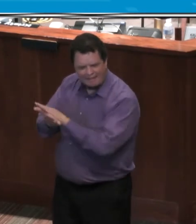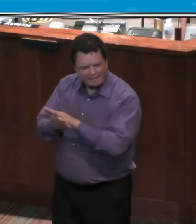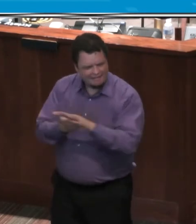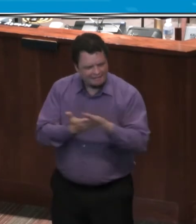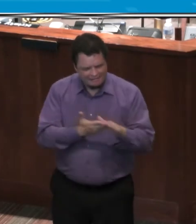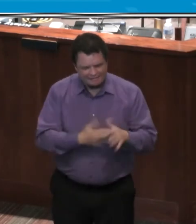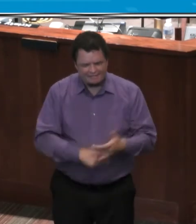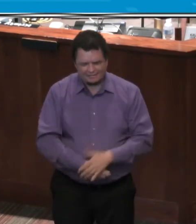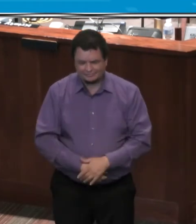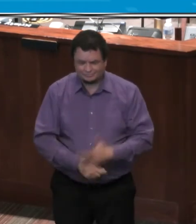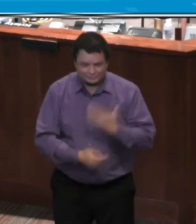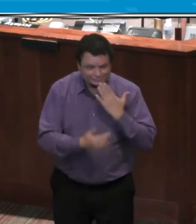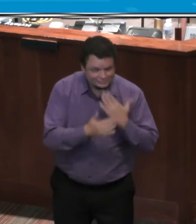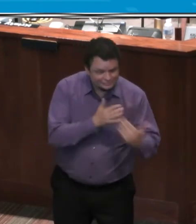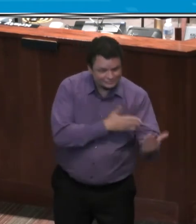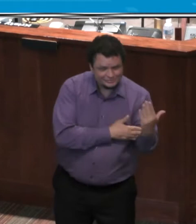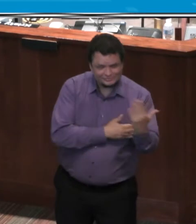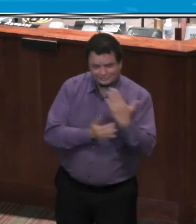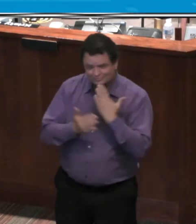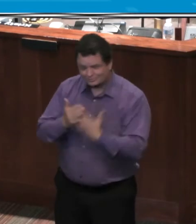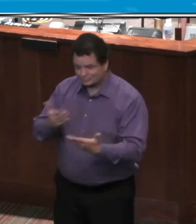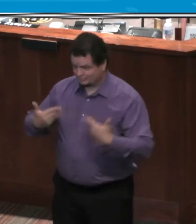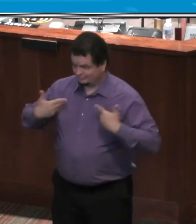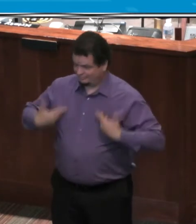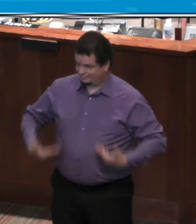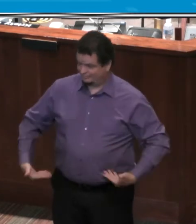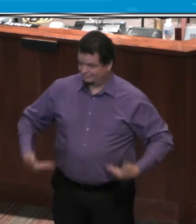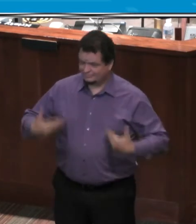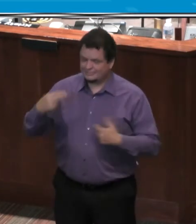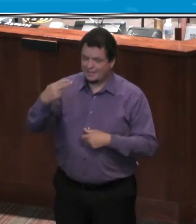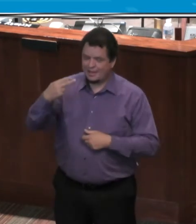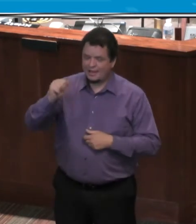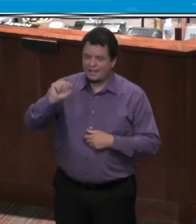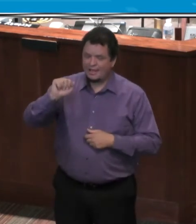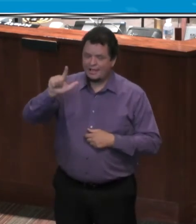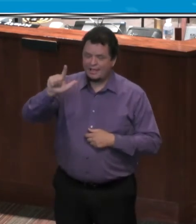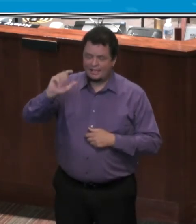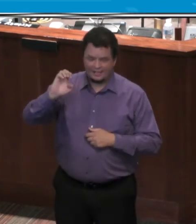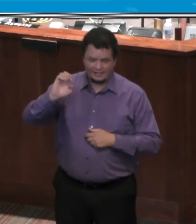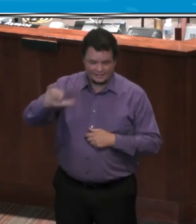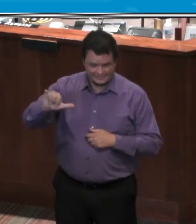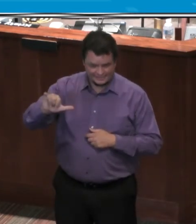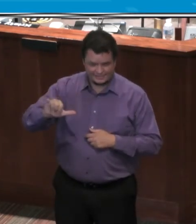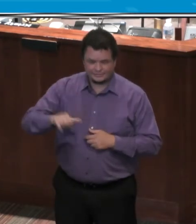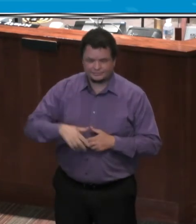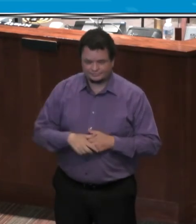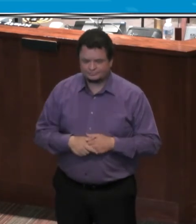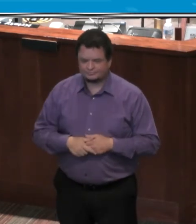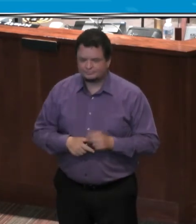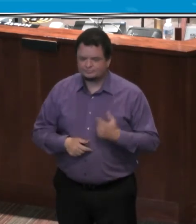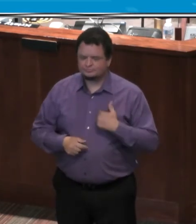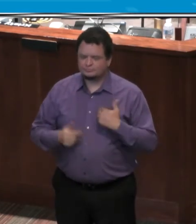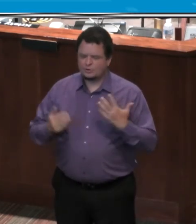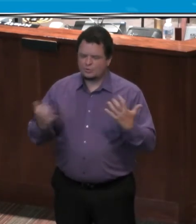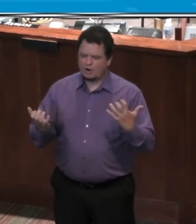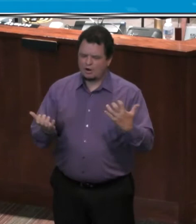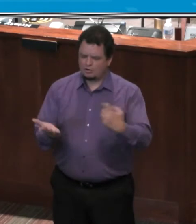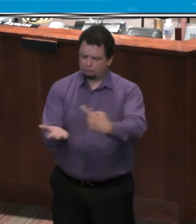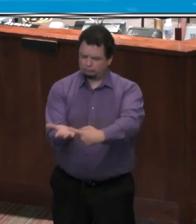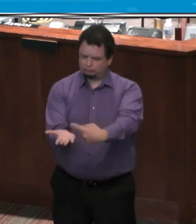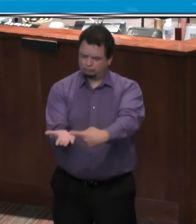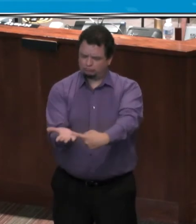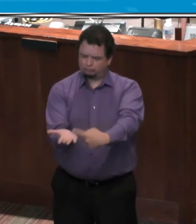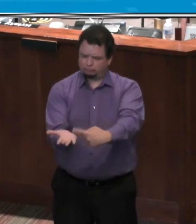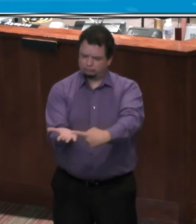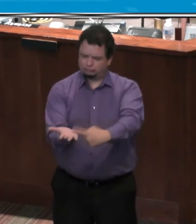name is Haley Zachary, and I am the lead communicable disease epidemiologist, and I wanted to highlight some of the work that we've been doing with our schools